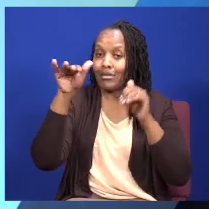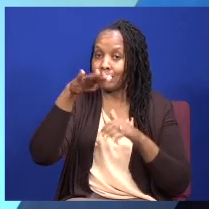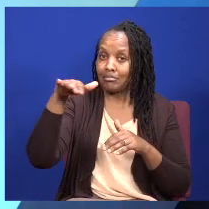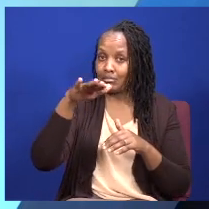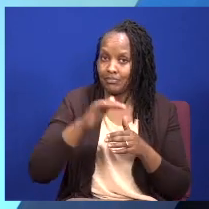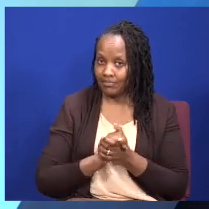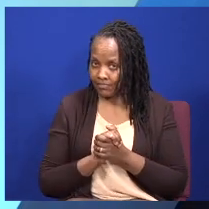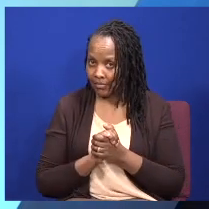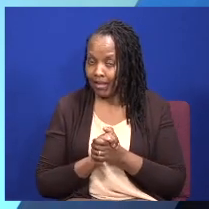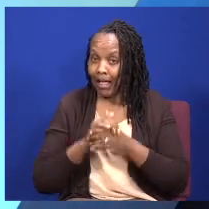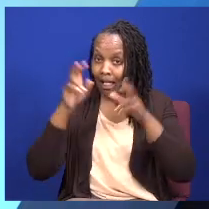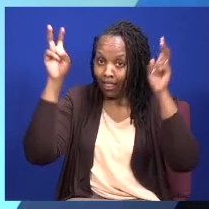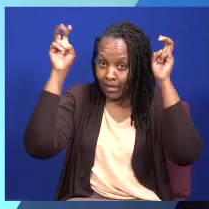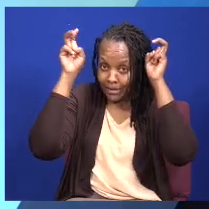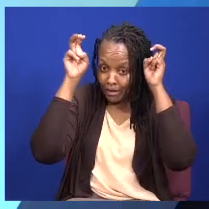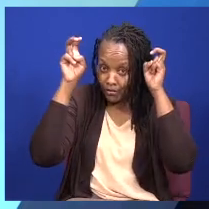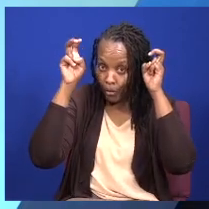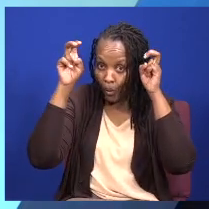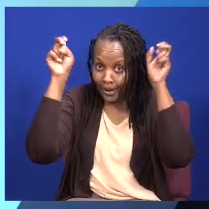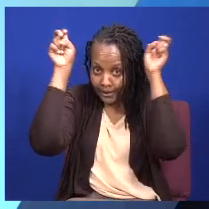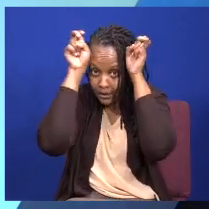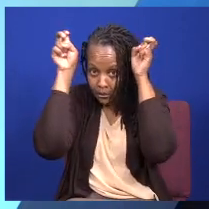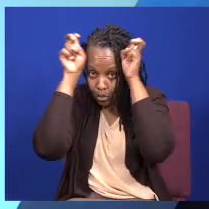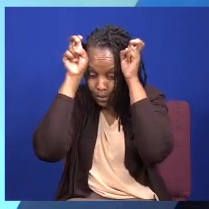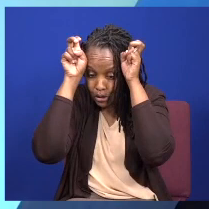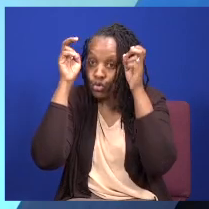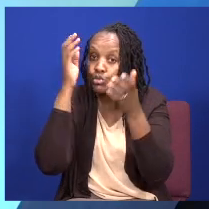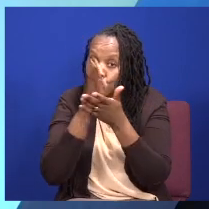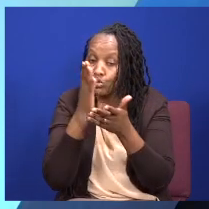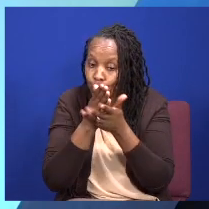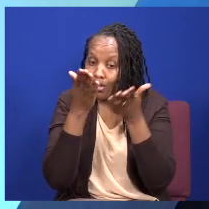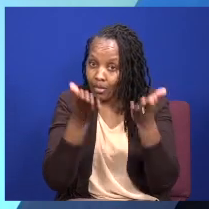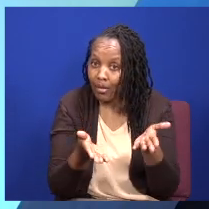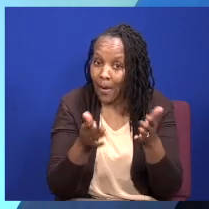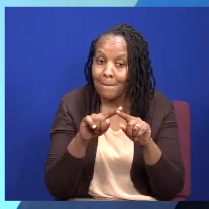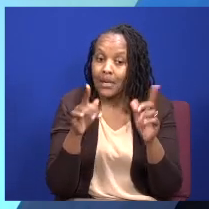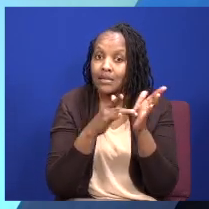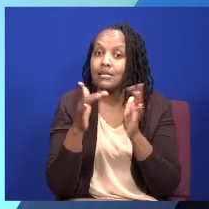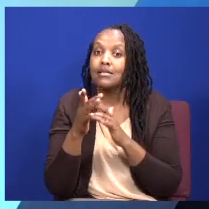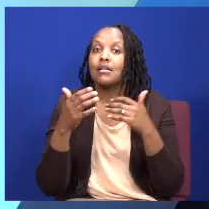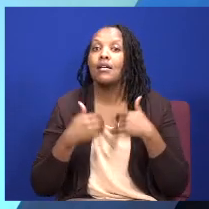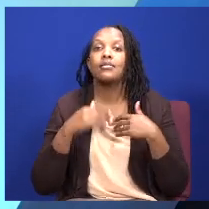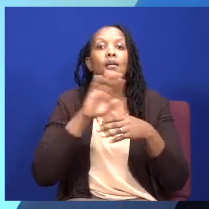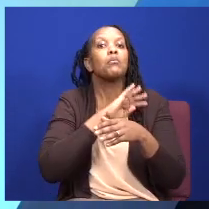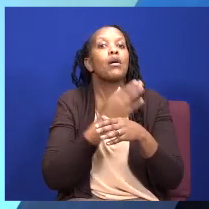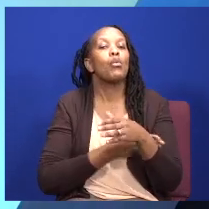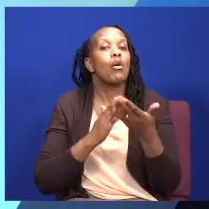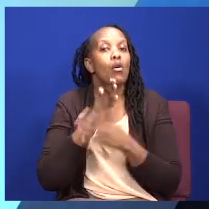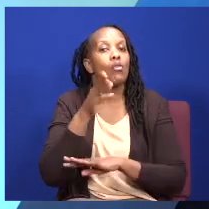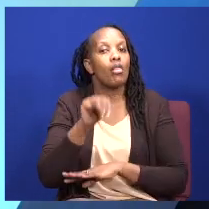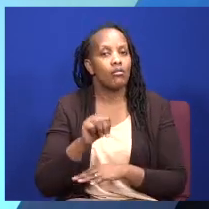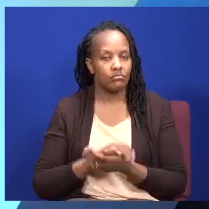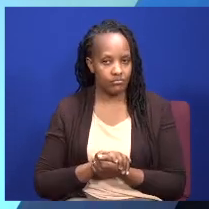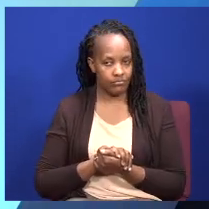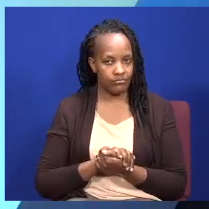the devil and his demons are real. However, Jesus has power over them. And that's what you're going to see from